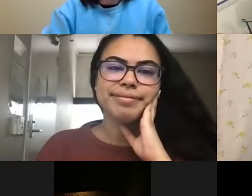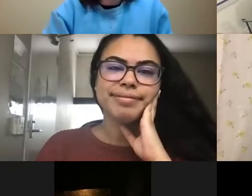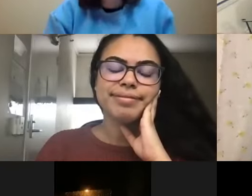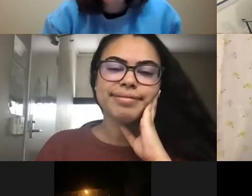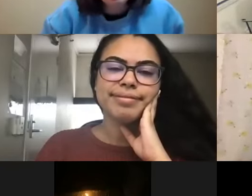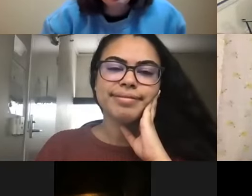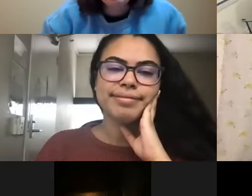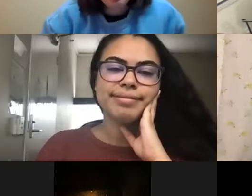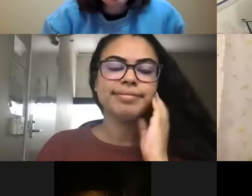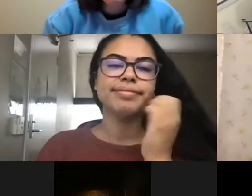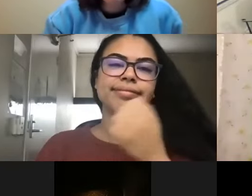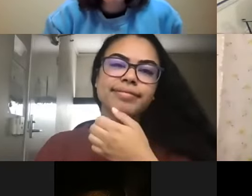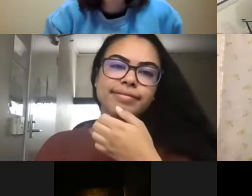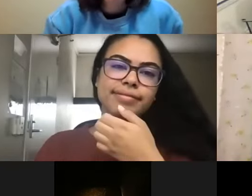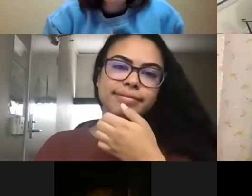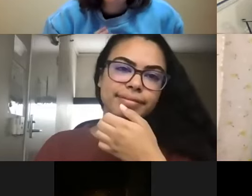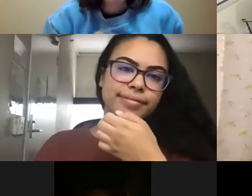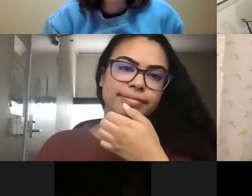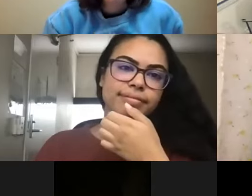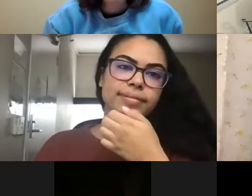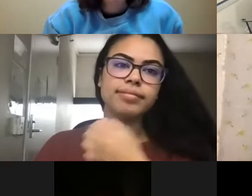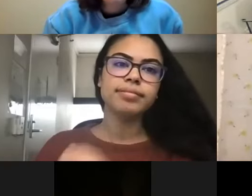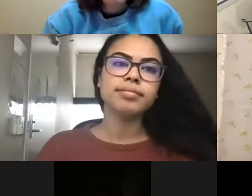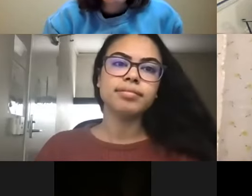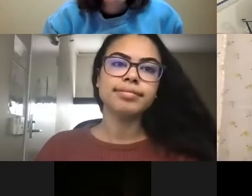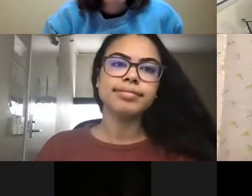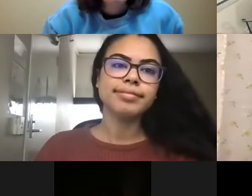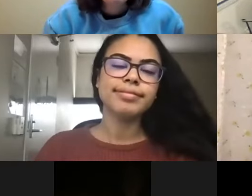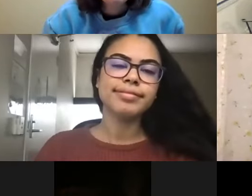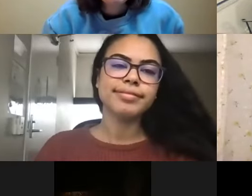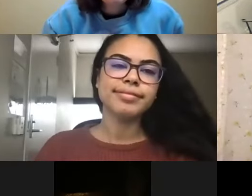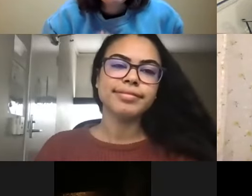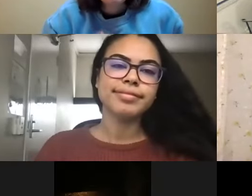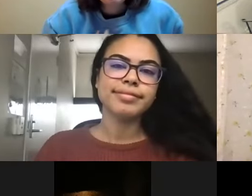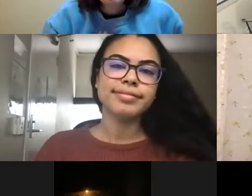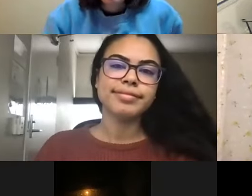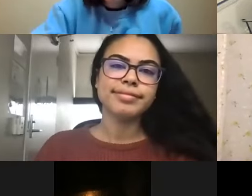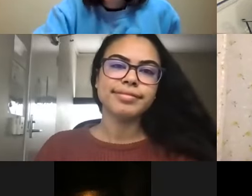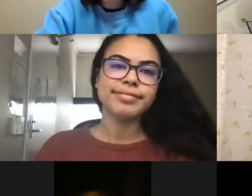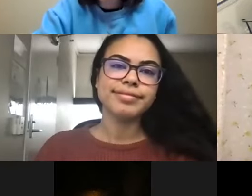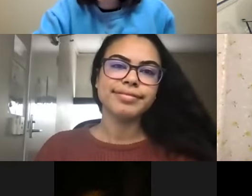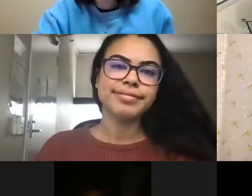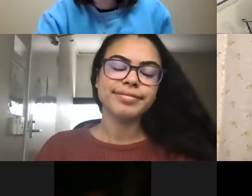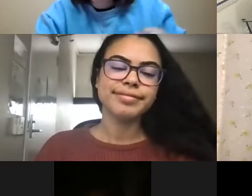to our speakers. We're so privileged to have had you come on today.